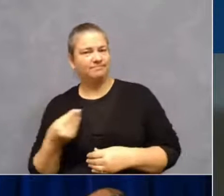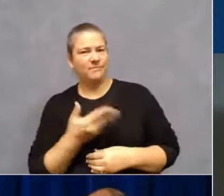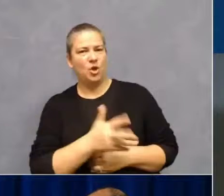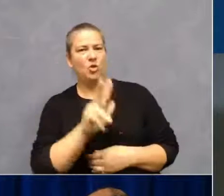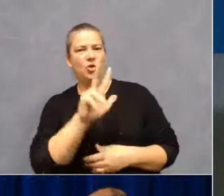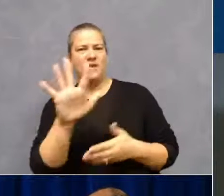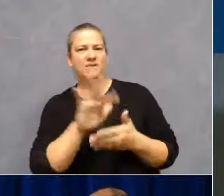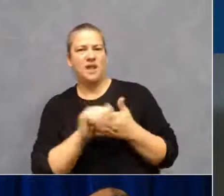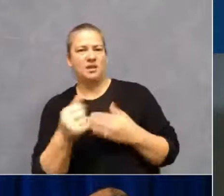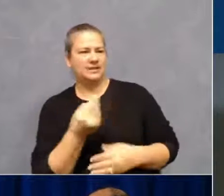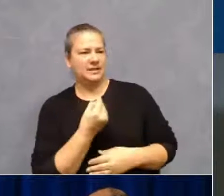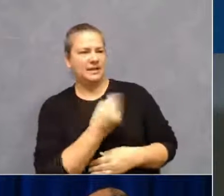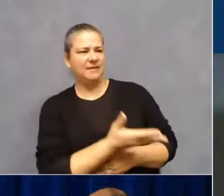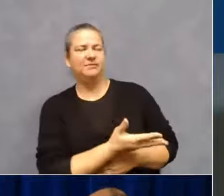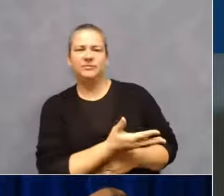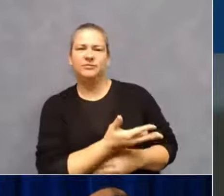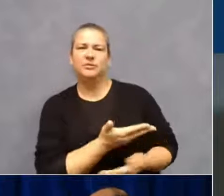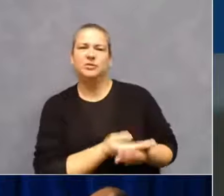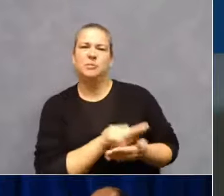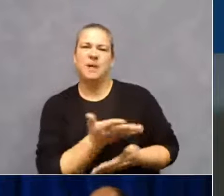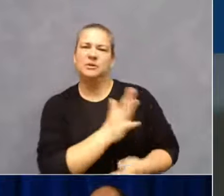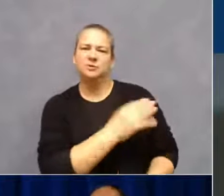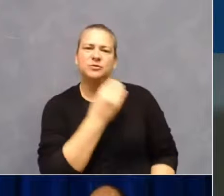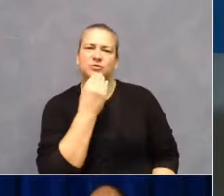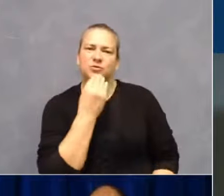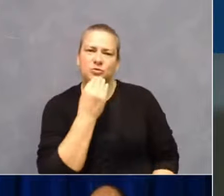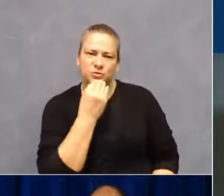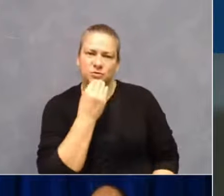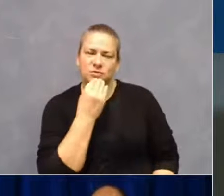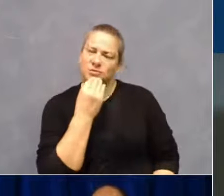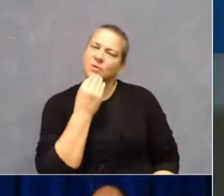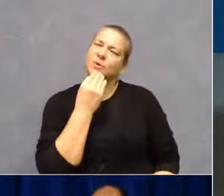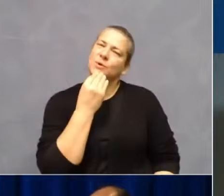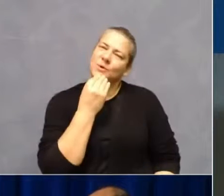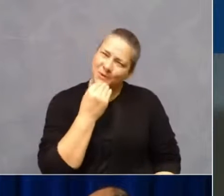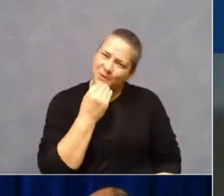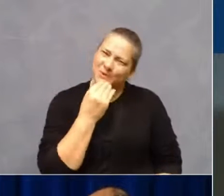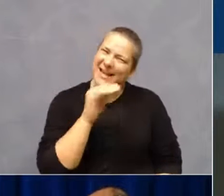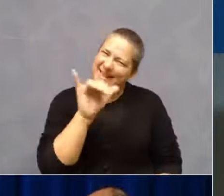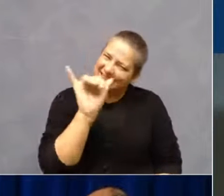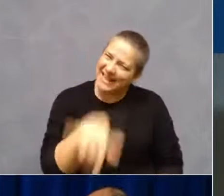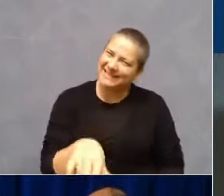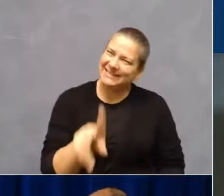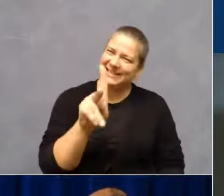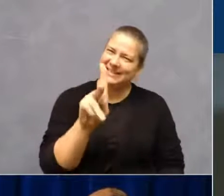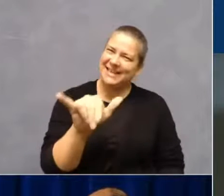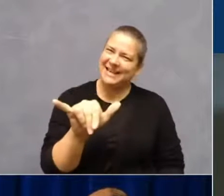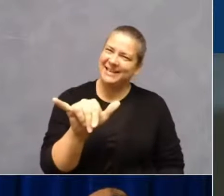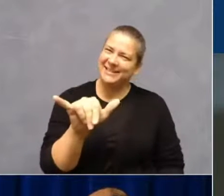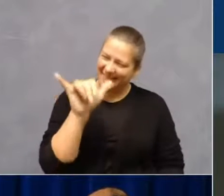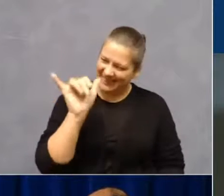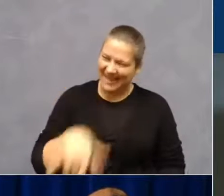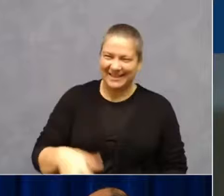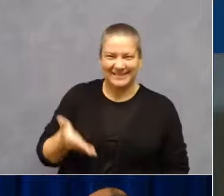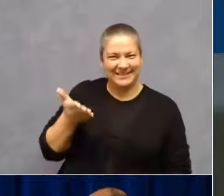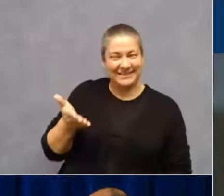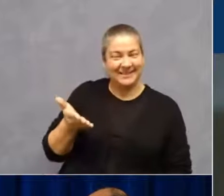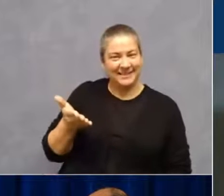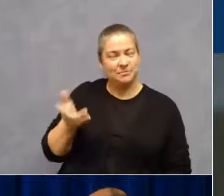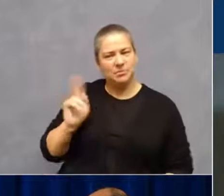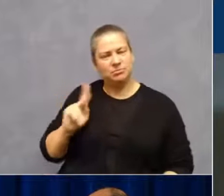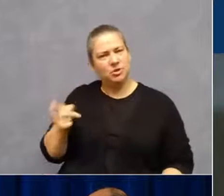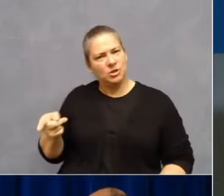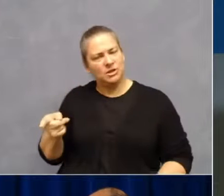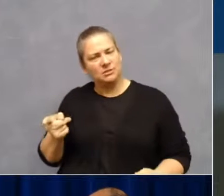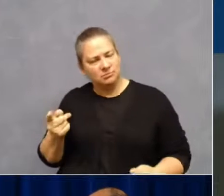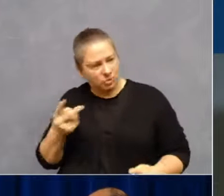food that he needed. I think that's what Kentucky is all about. This young man who stepped up, saw somebody in